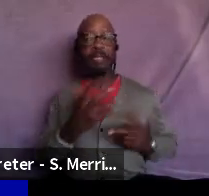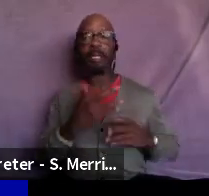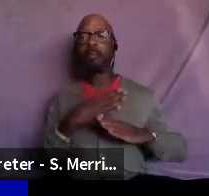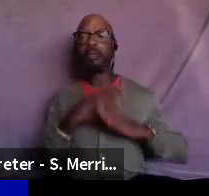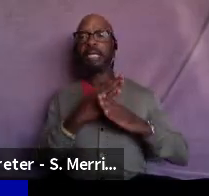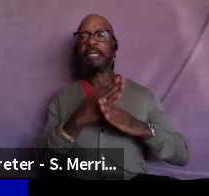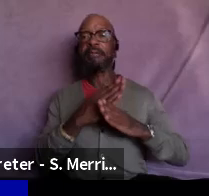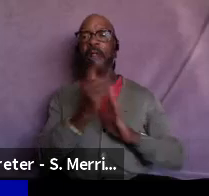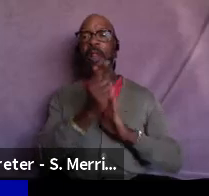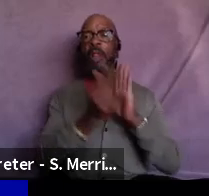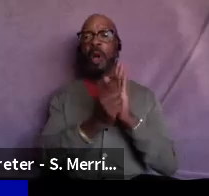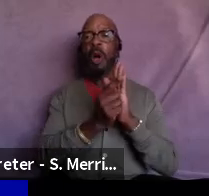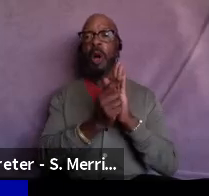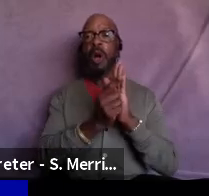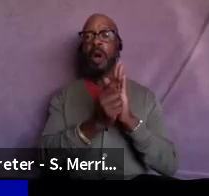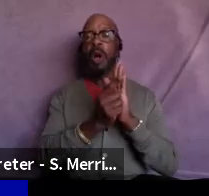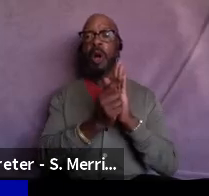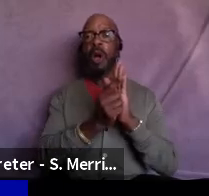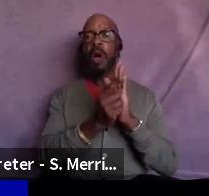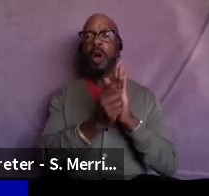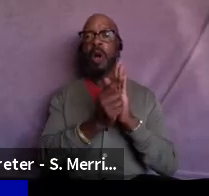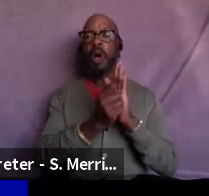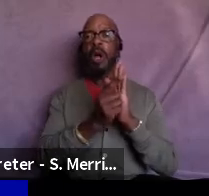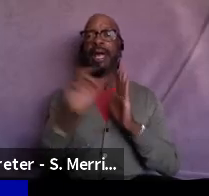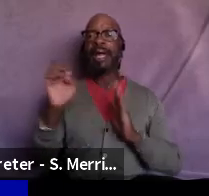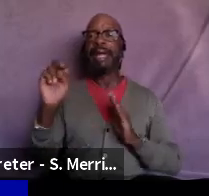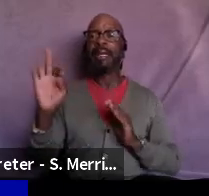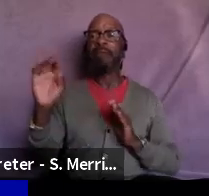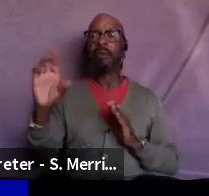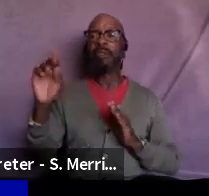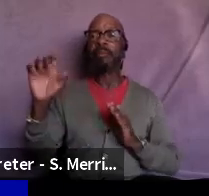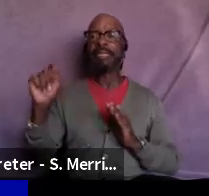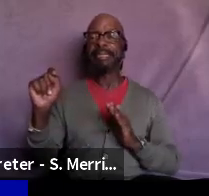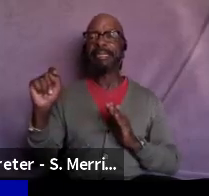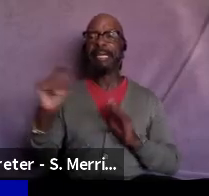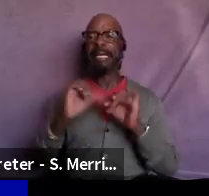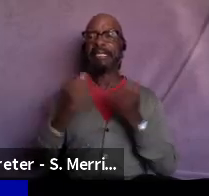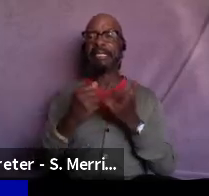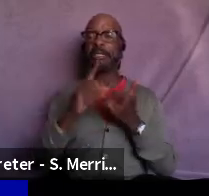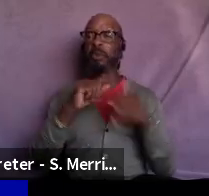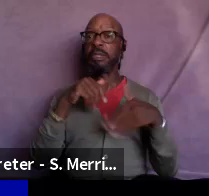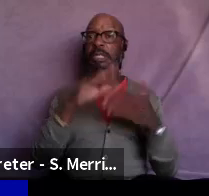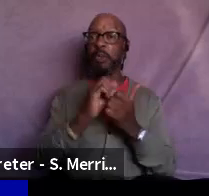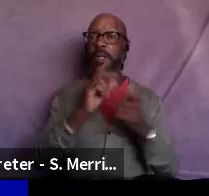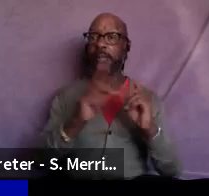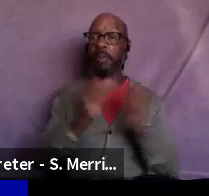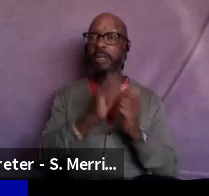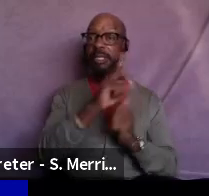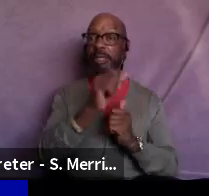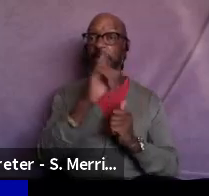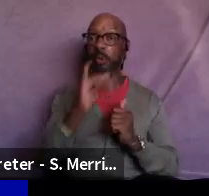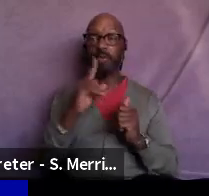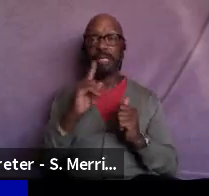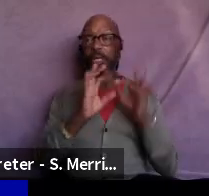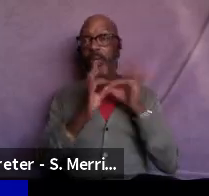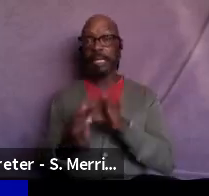enforcement agencies to the delicate nature of dealing with persons with disabilities whose disabilities are linked to violations of the